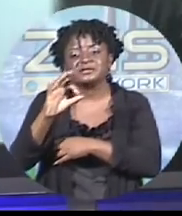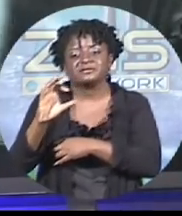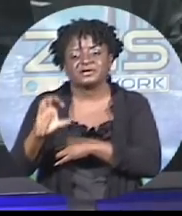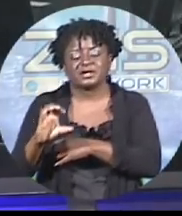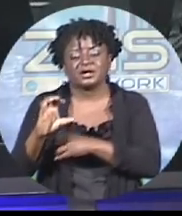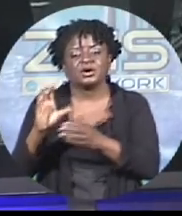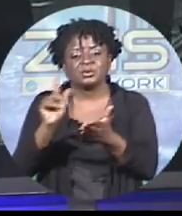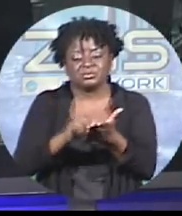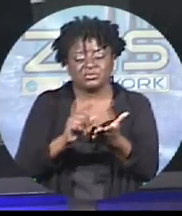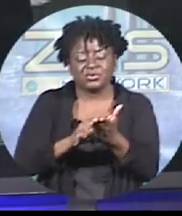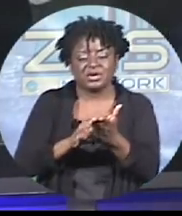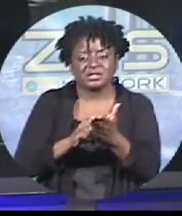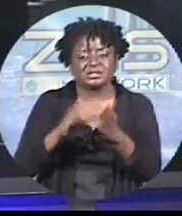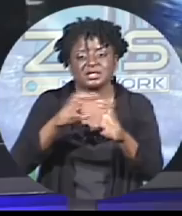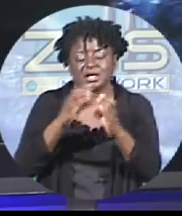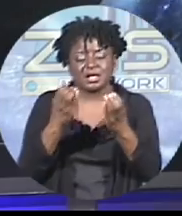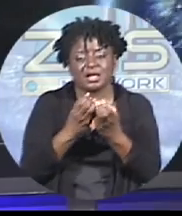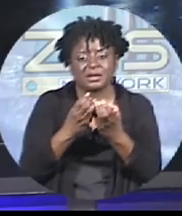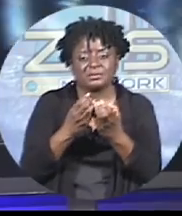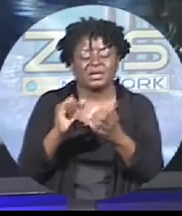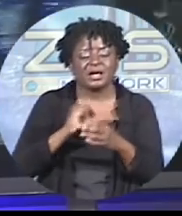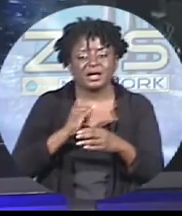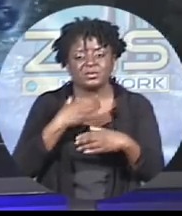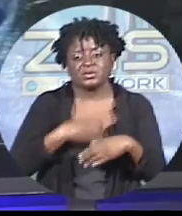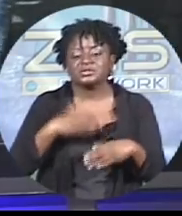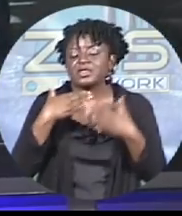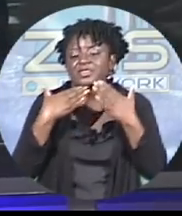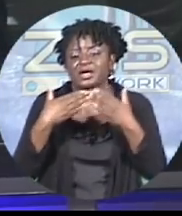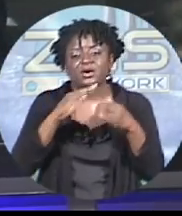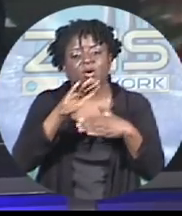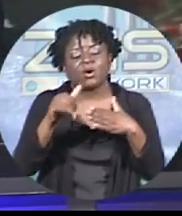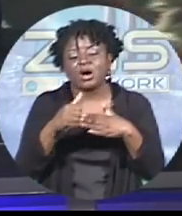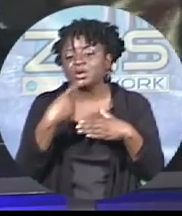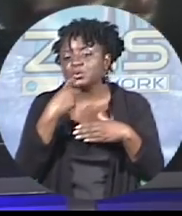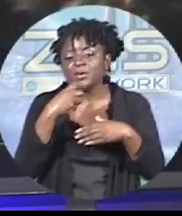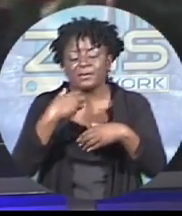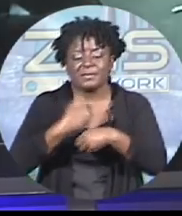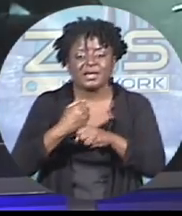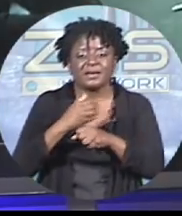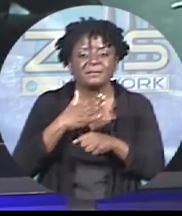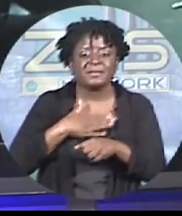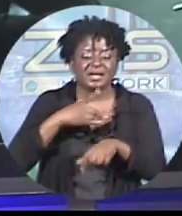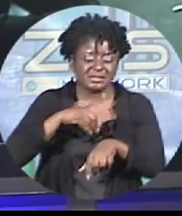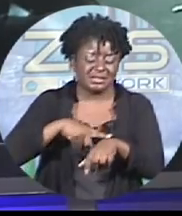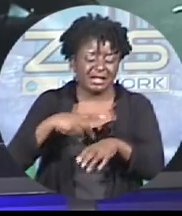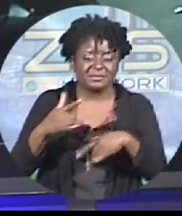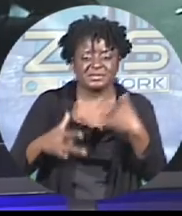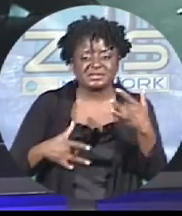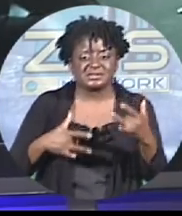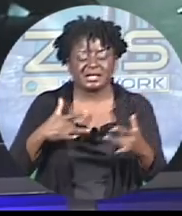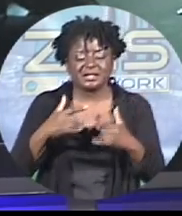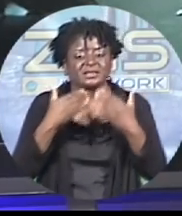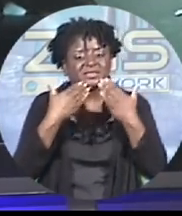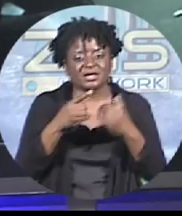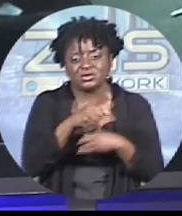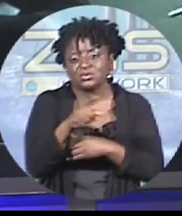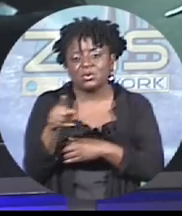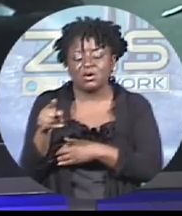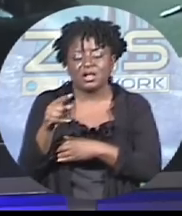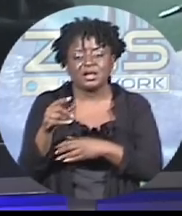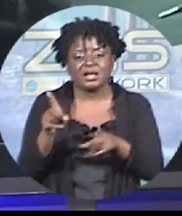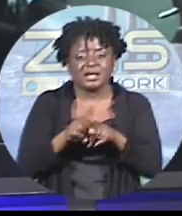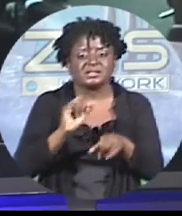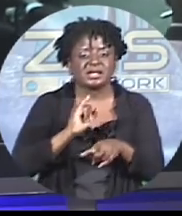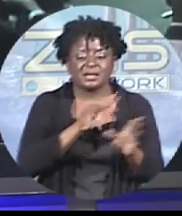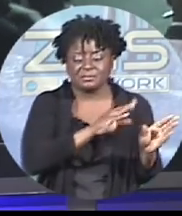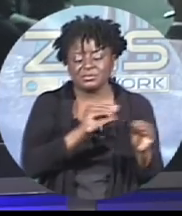my time in broadcasting an exciting adventure. No names, of course, but you know who you are. Thank you all as I move on